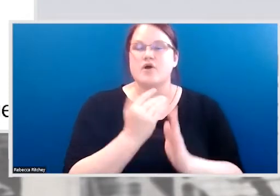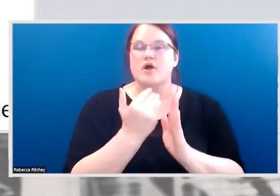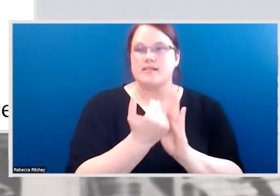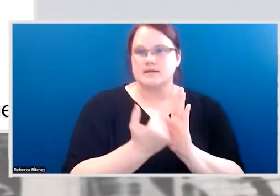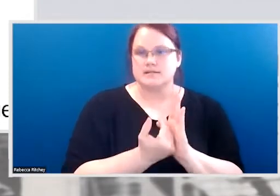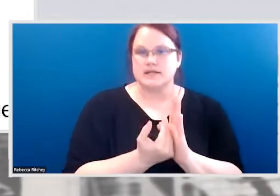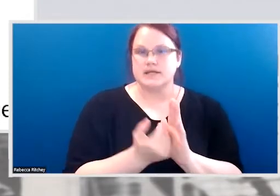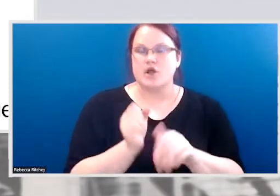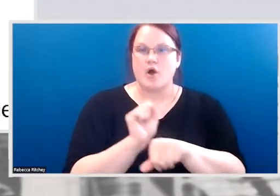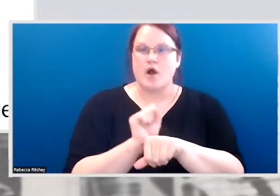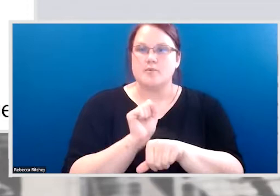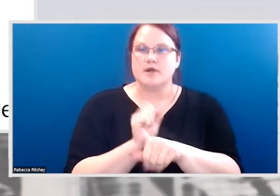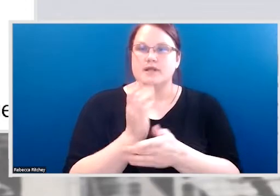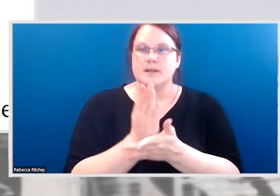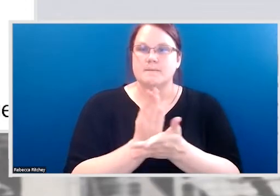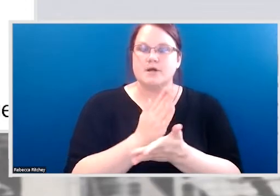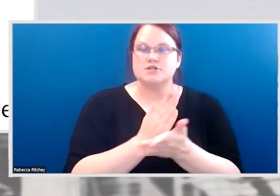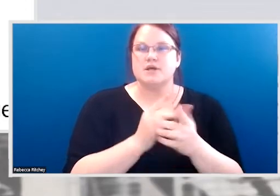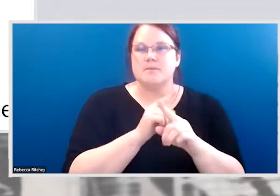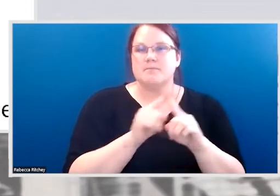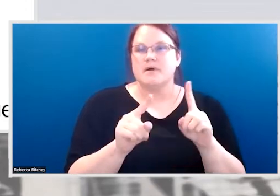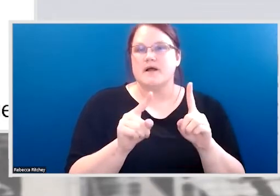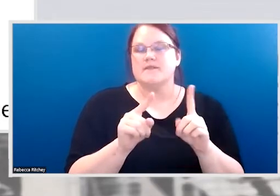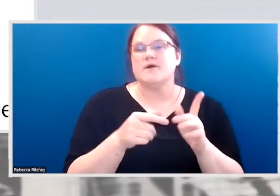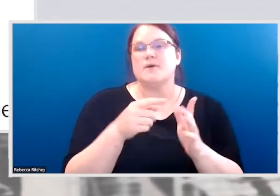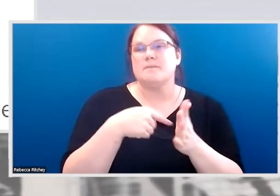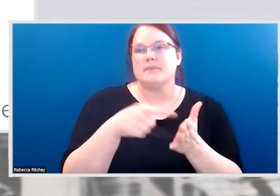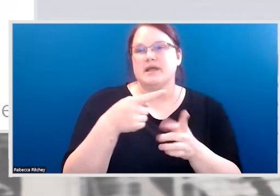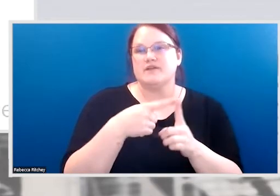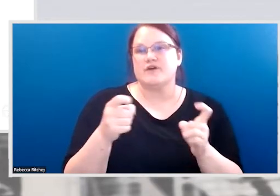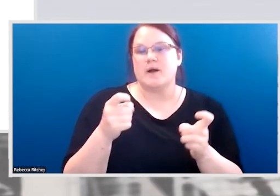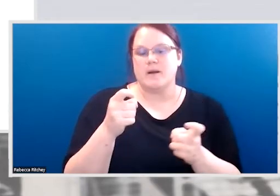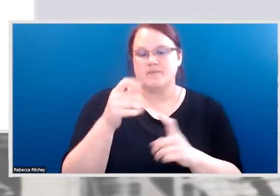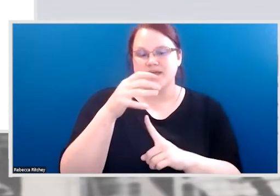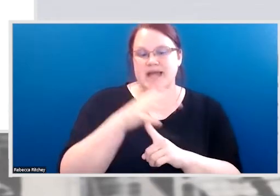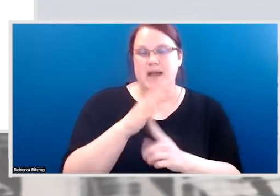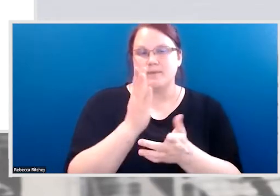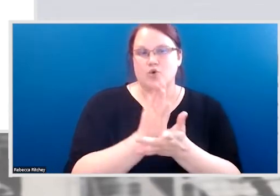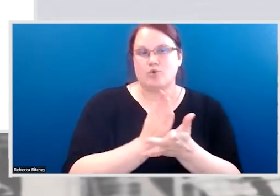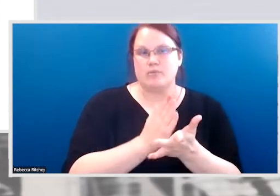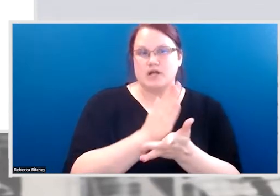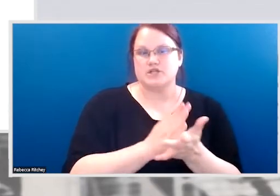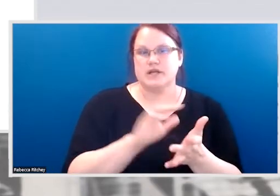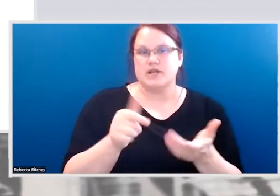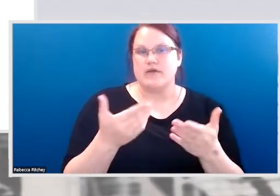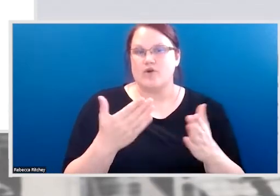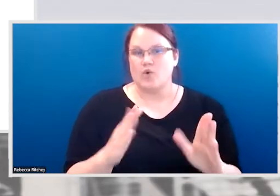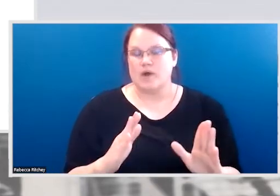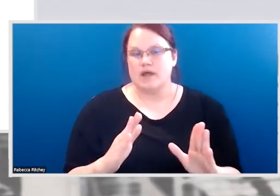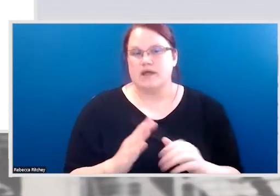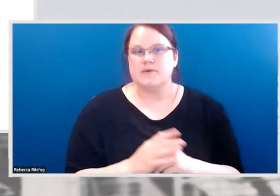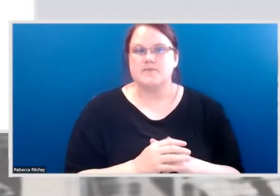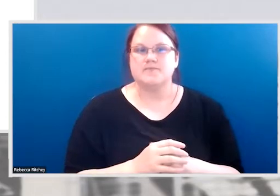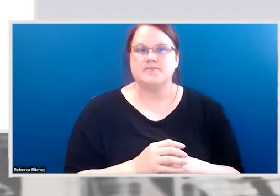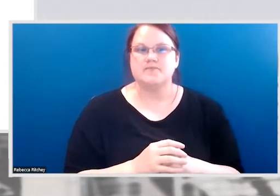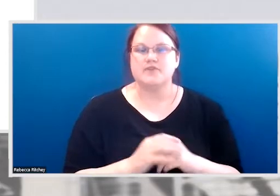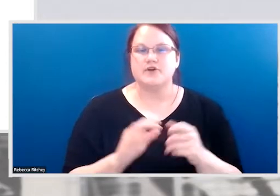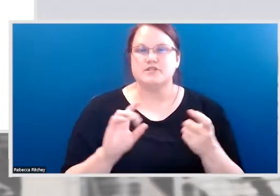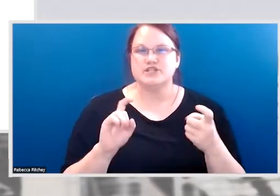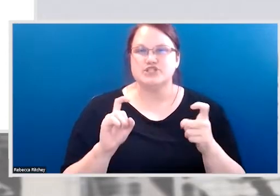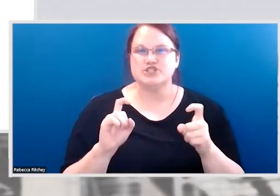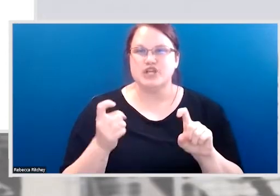operating budget, but they're technically paid for out of the capital budget. So another way to visualize that is that there's kind of an interchange between the